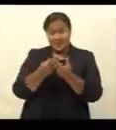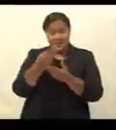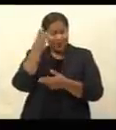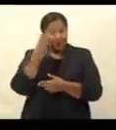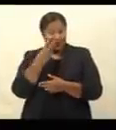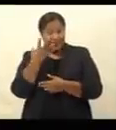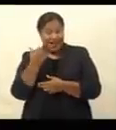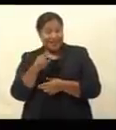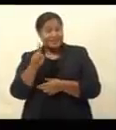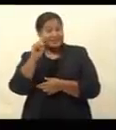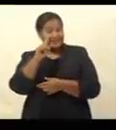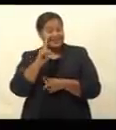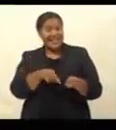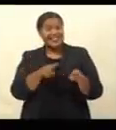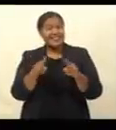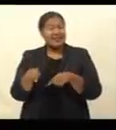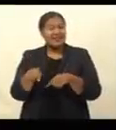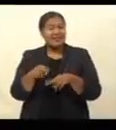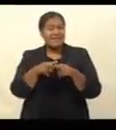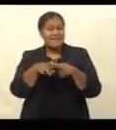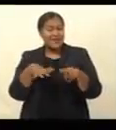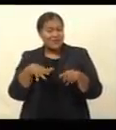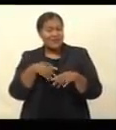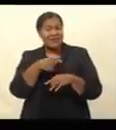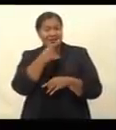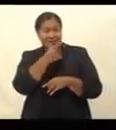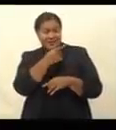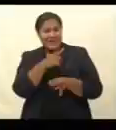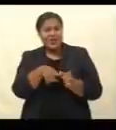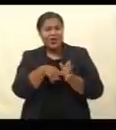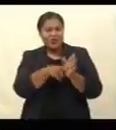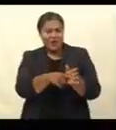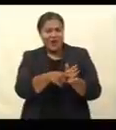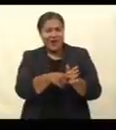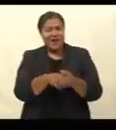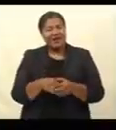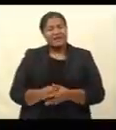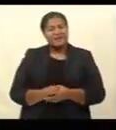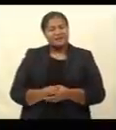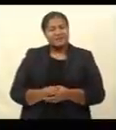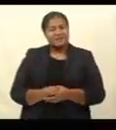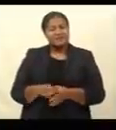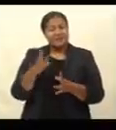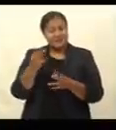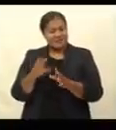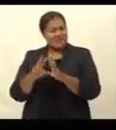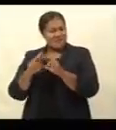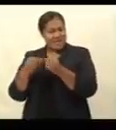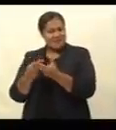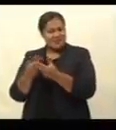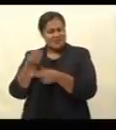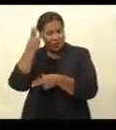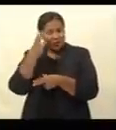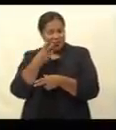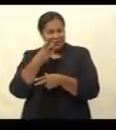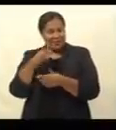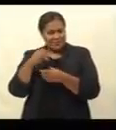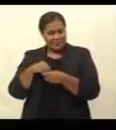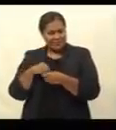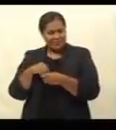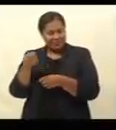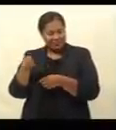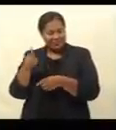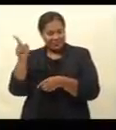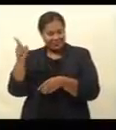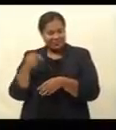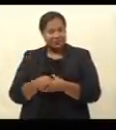had attended the funeral in Lautoka, relatives of the woman who had attended the